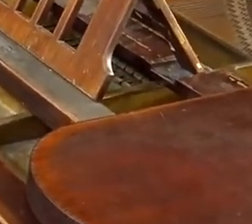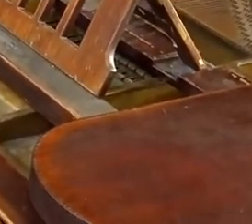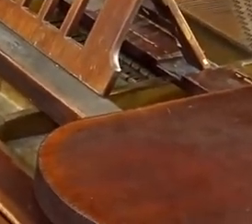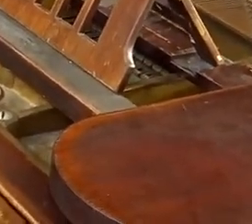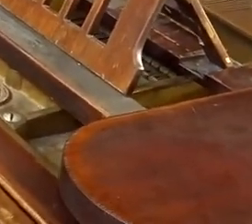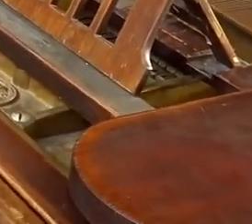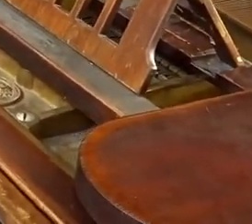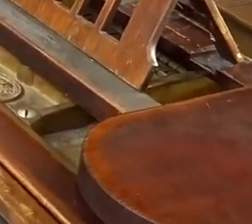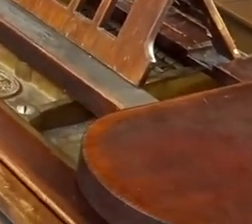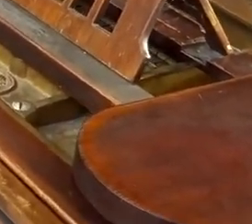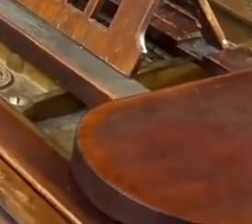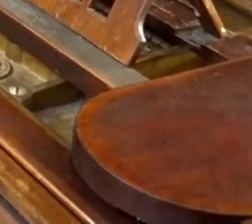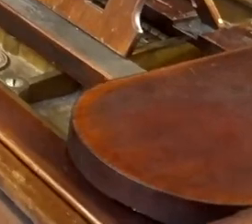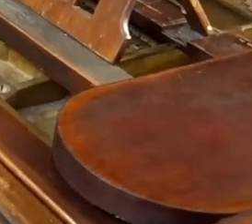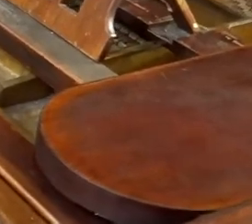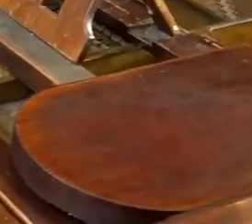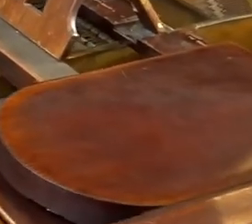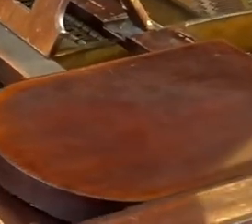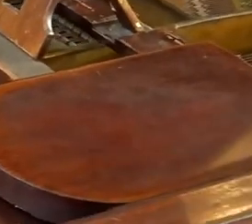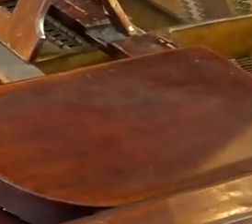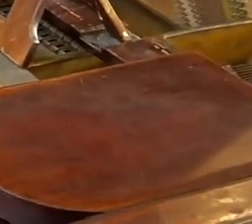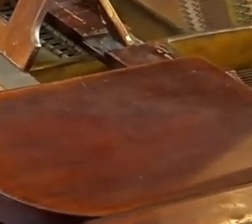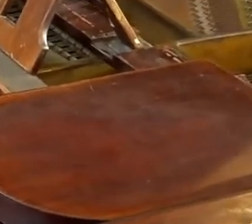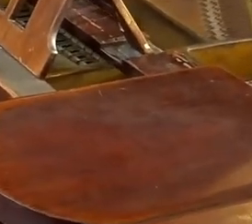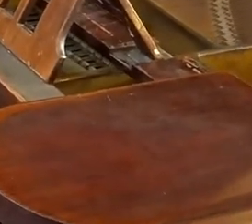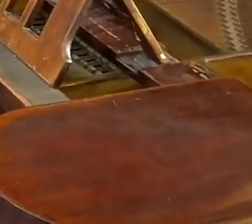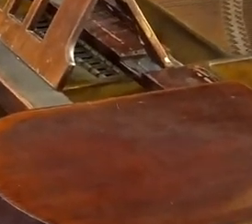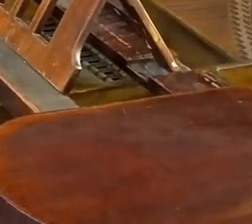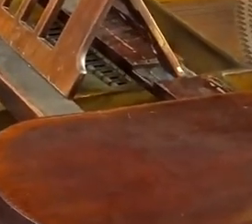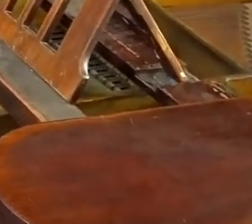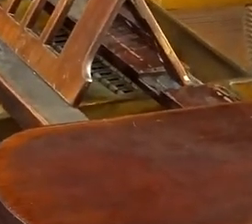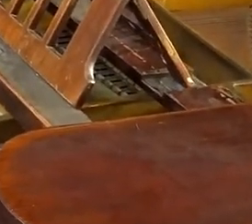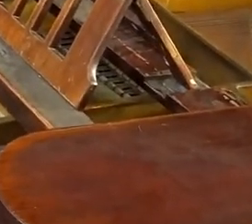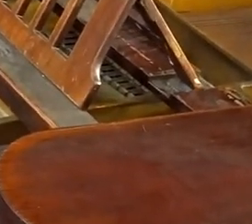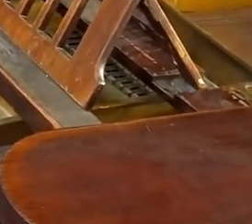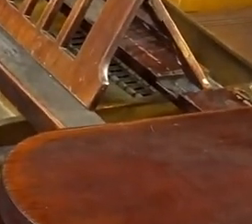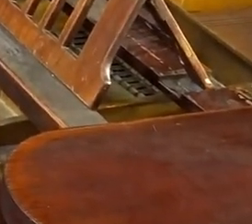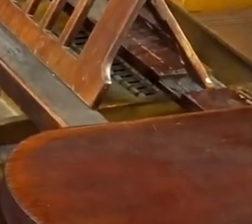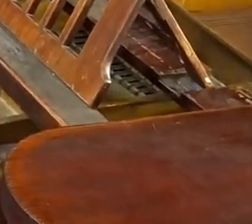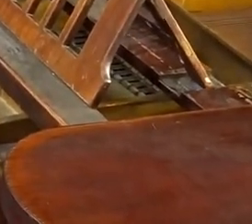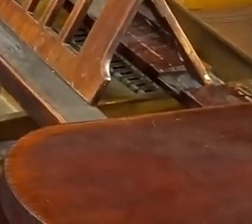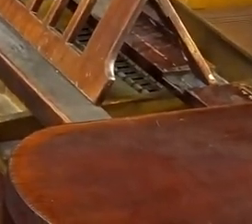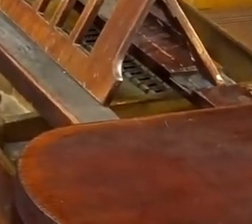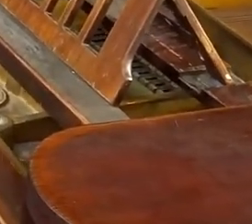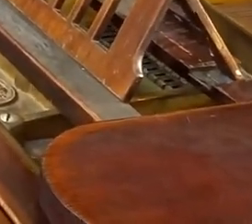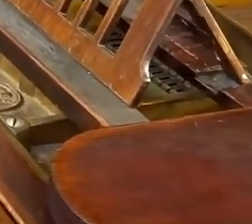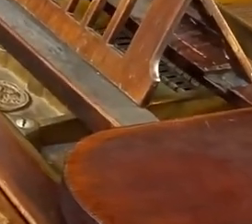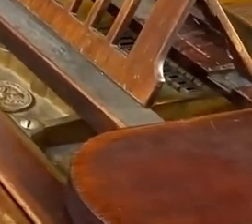Thank you.